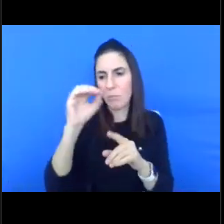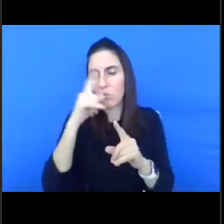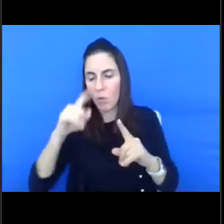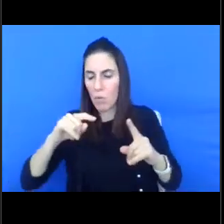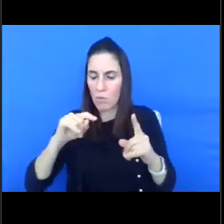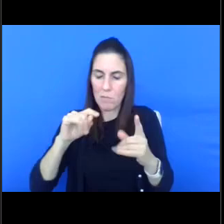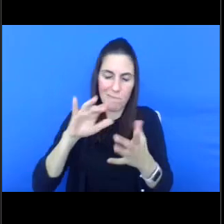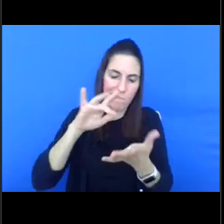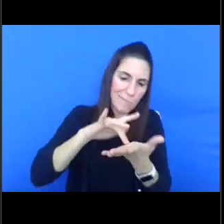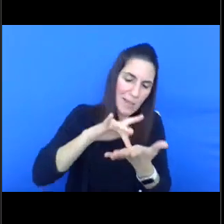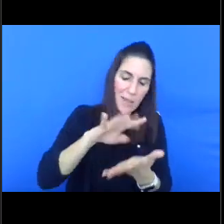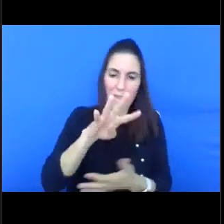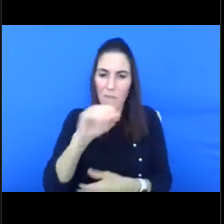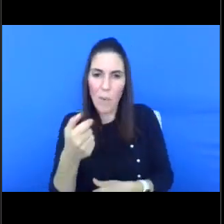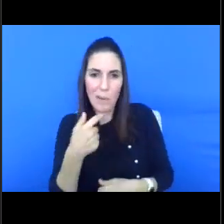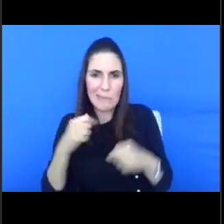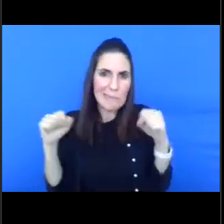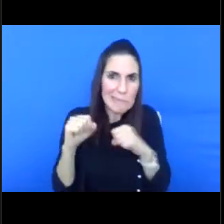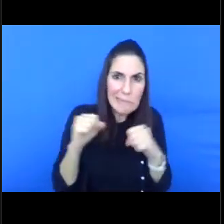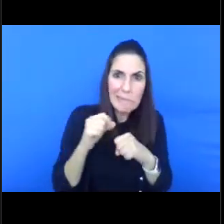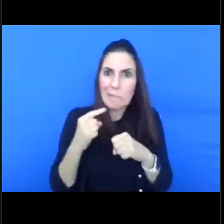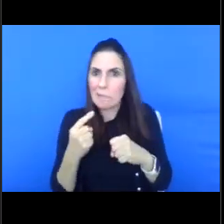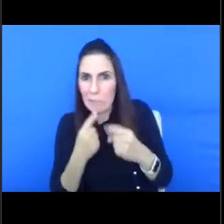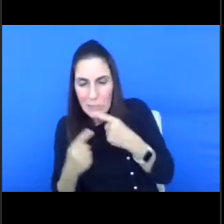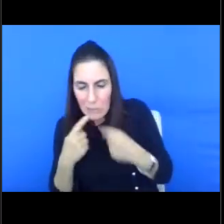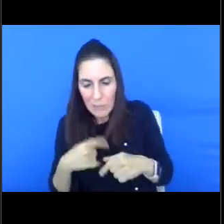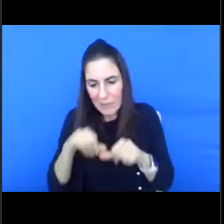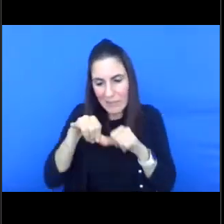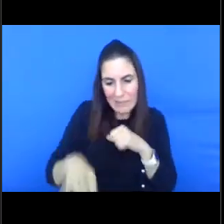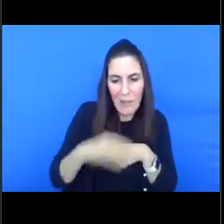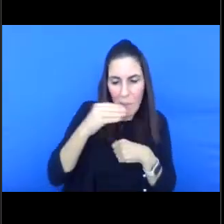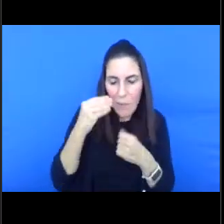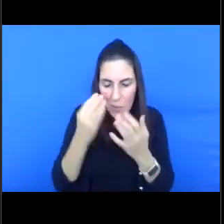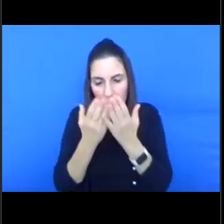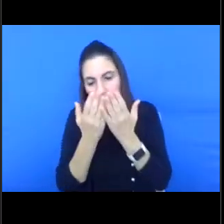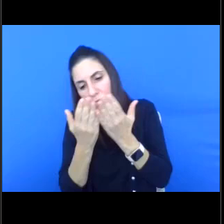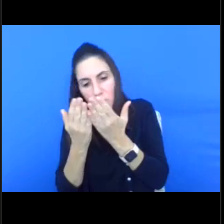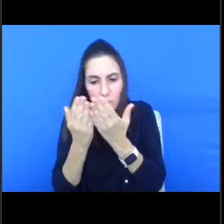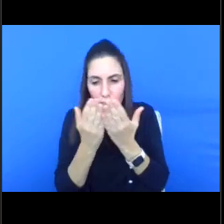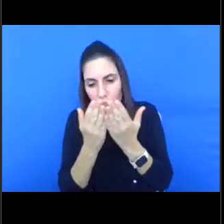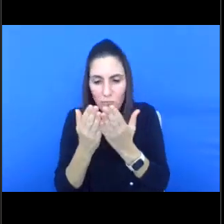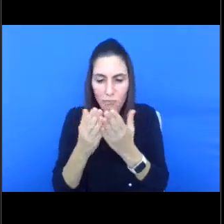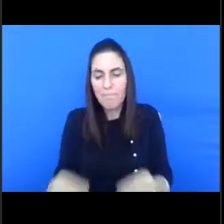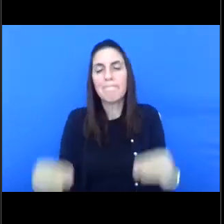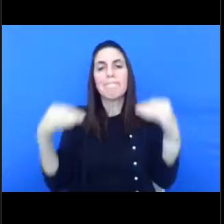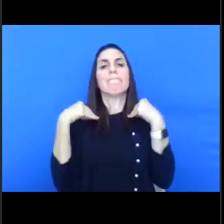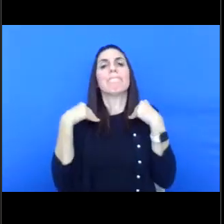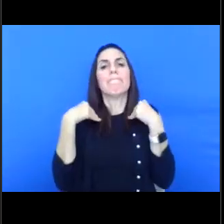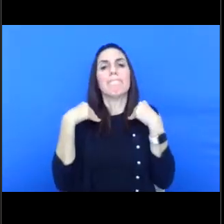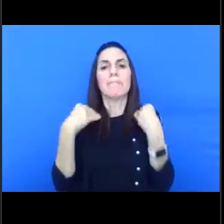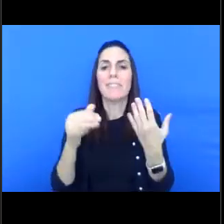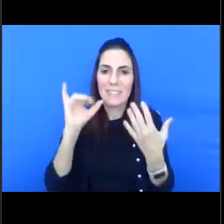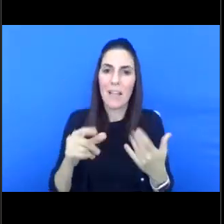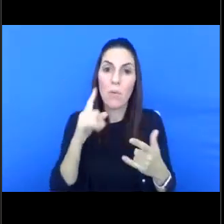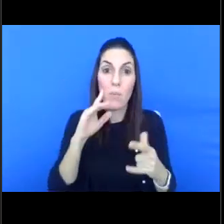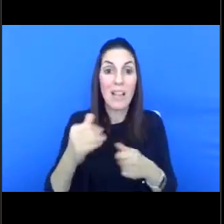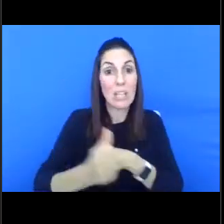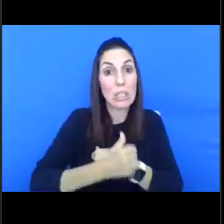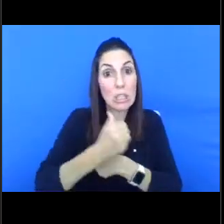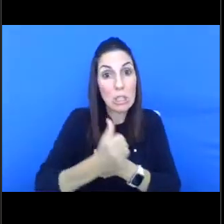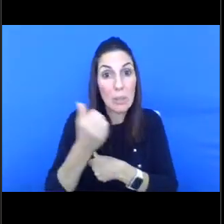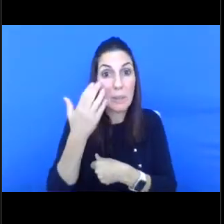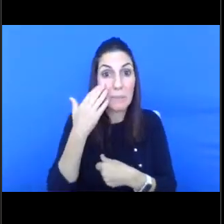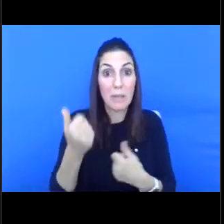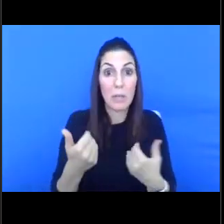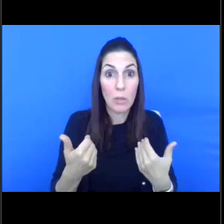miserable. You stay at home and you watch movies and read a book under some blankets. This one can get kind of dangerous because you might be a little bit up on a